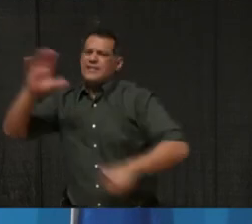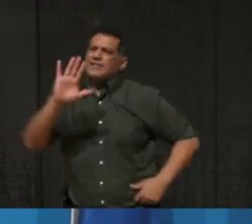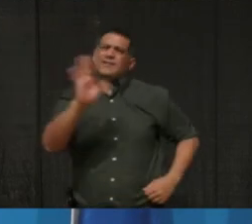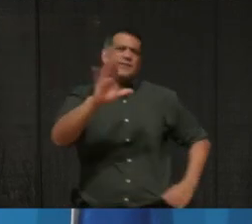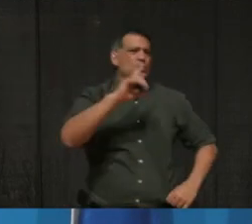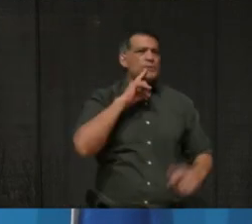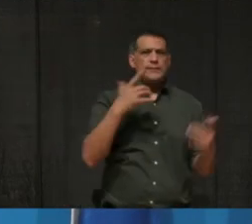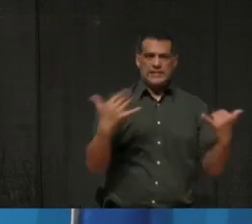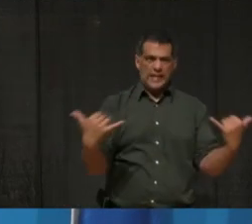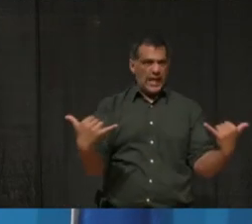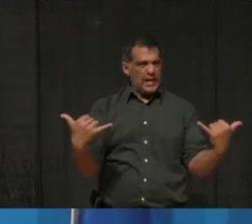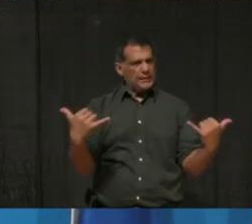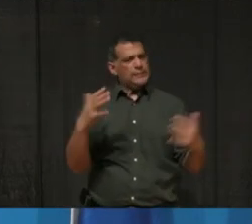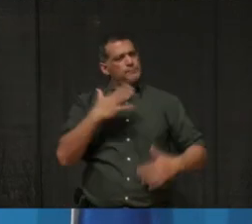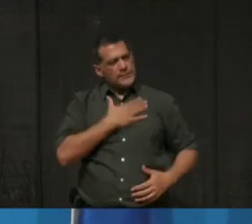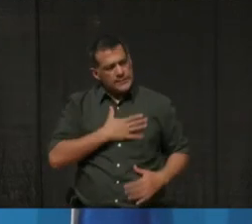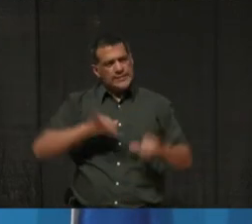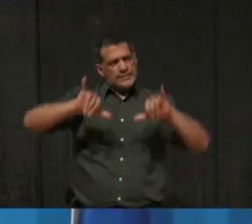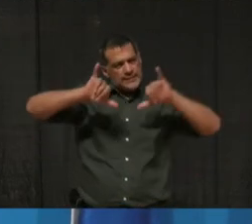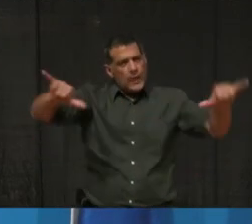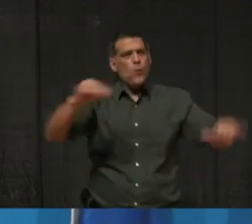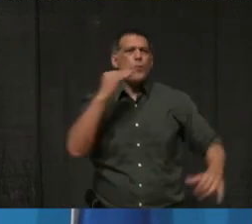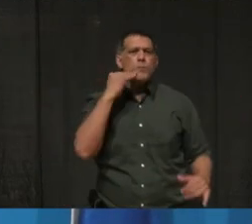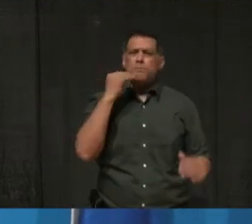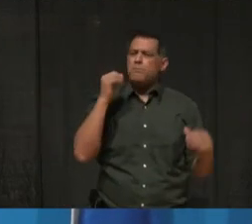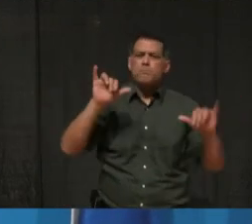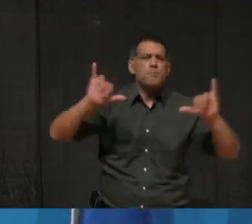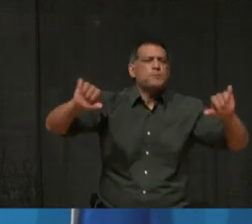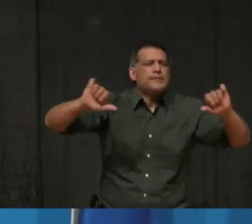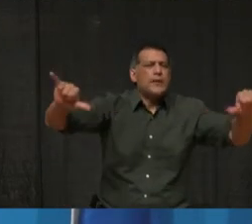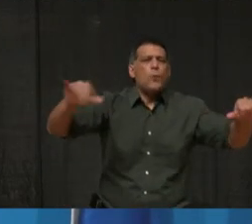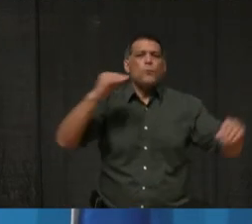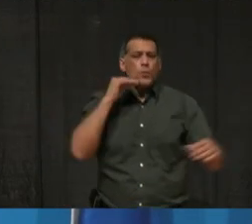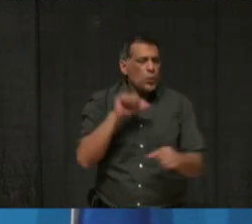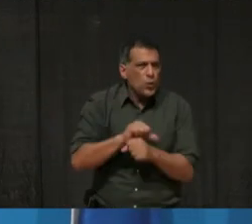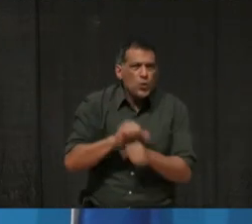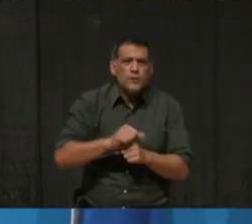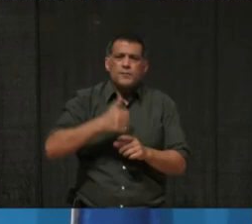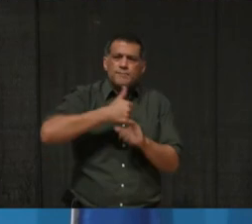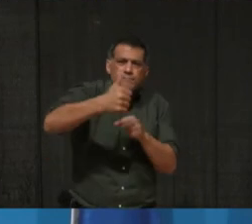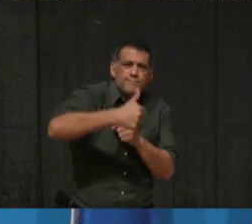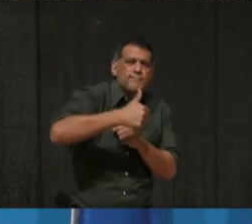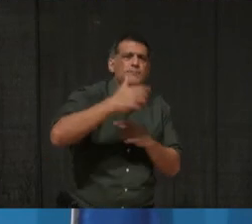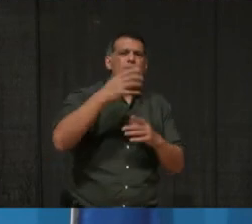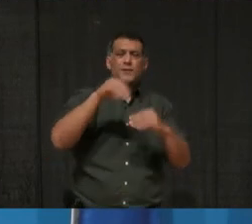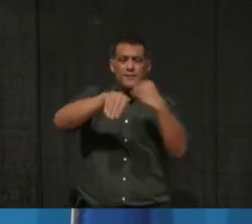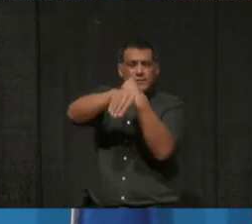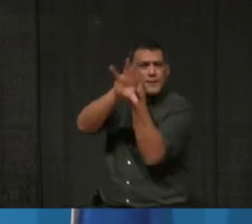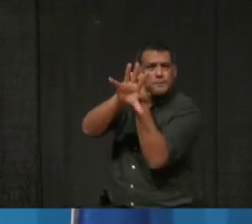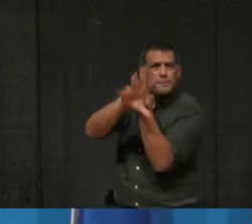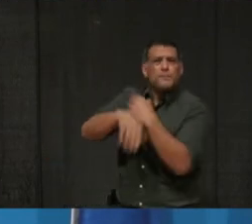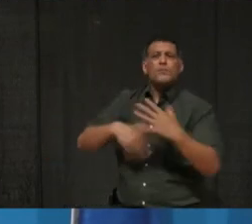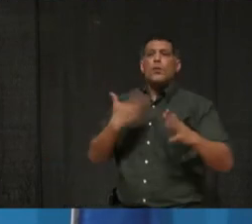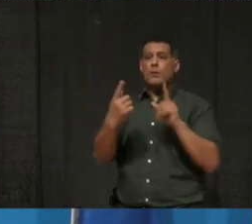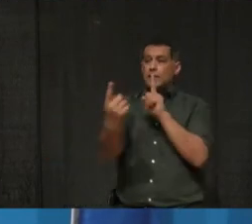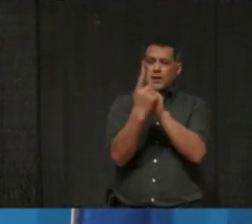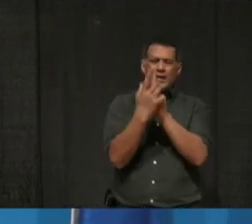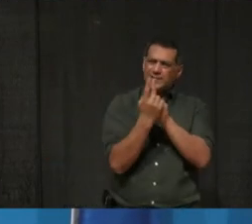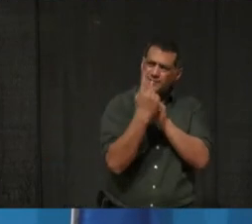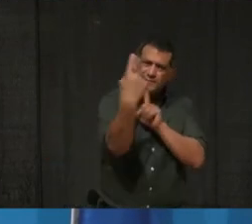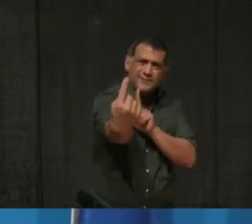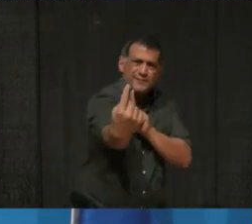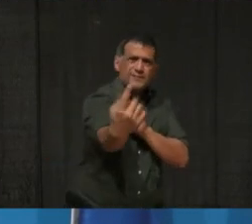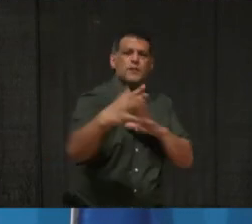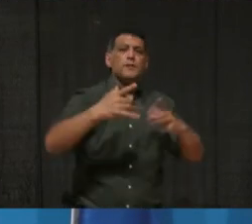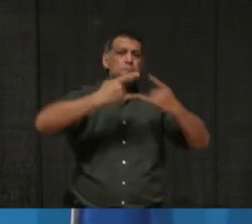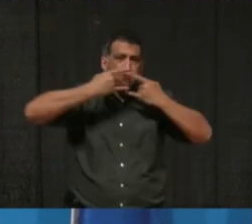to stay at home as much as possible, working and meeting virtually. And where we must meet in person, distancing, masking,